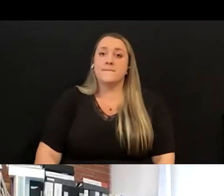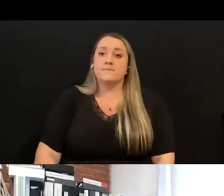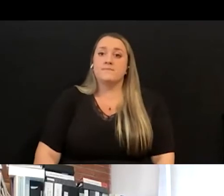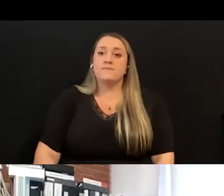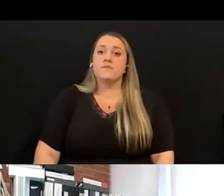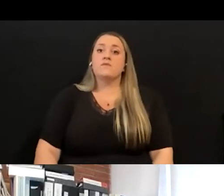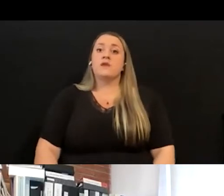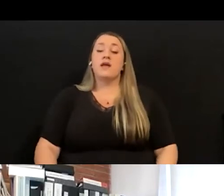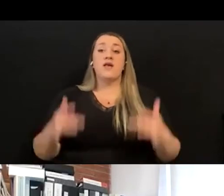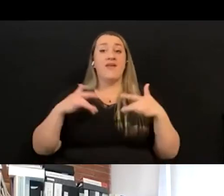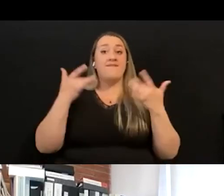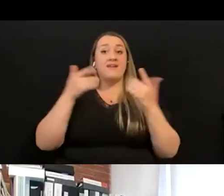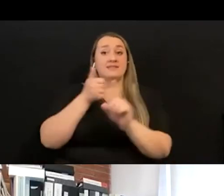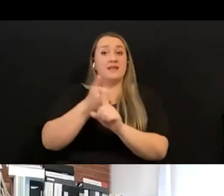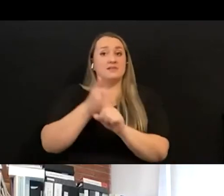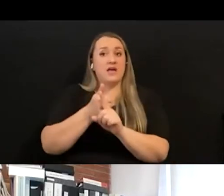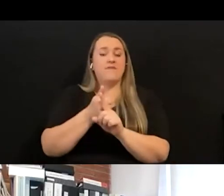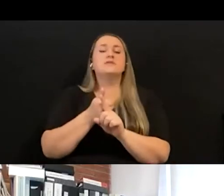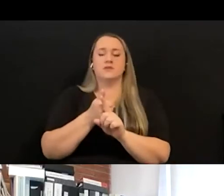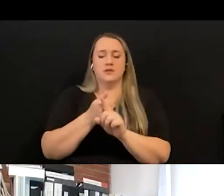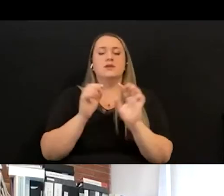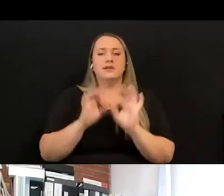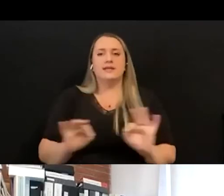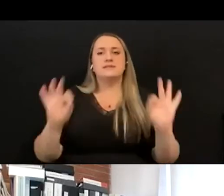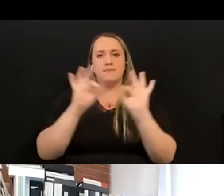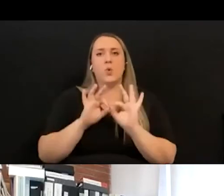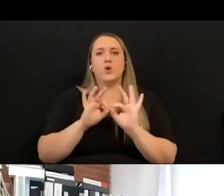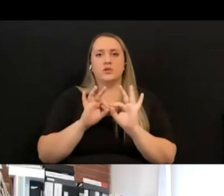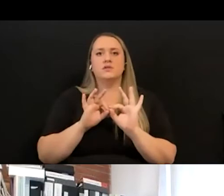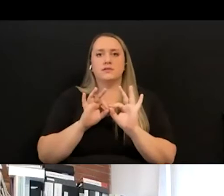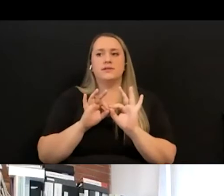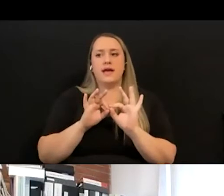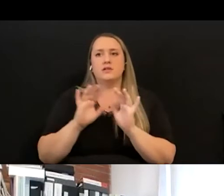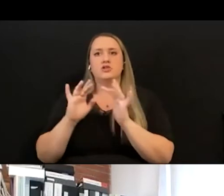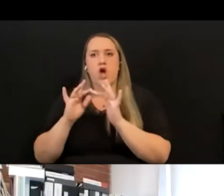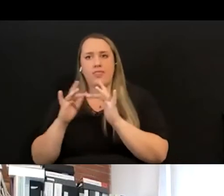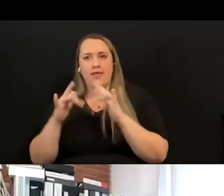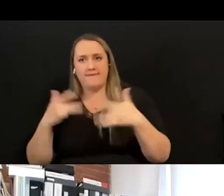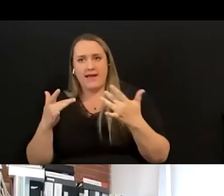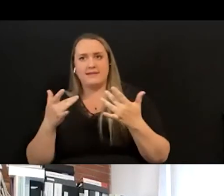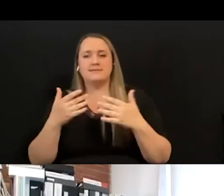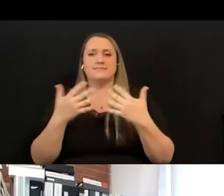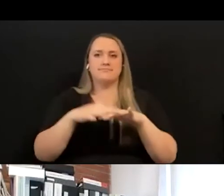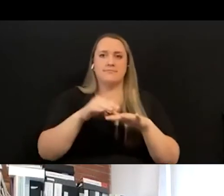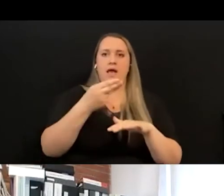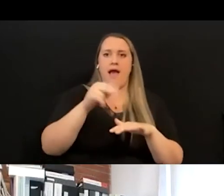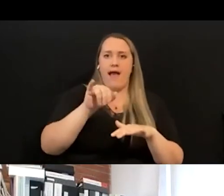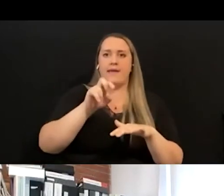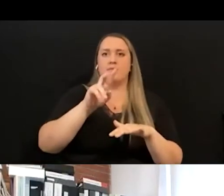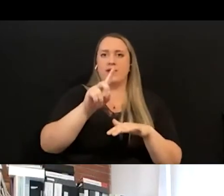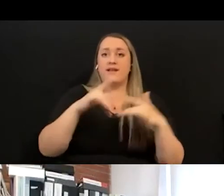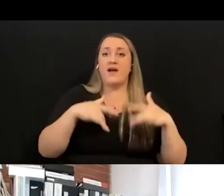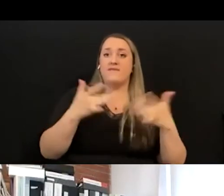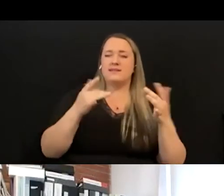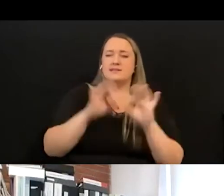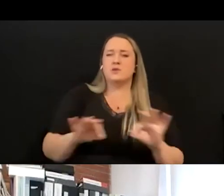events themselves, then it's important to what online events and hybrid events to think about like how to